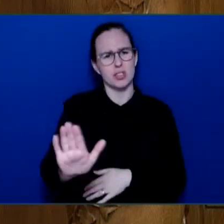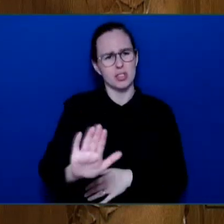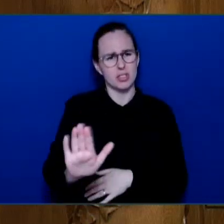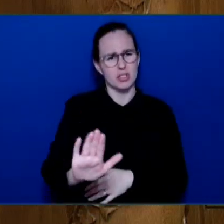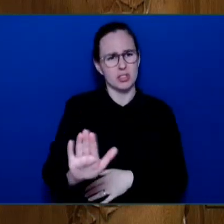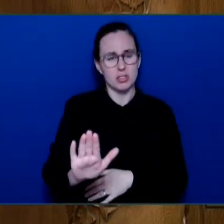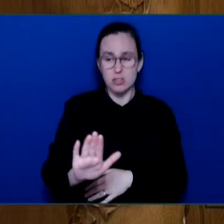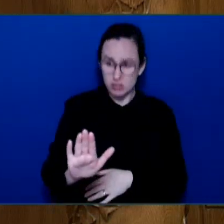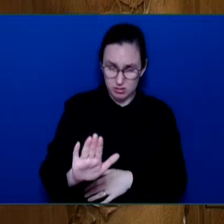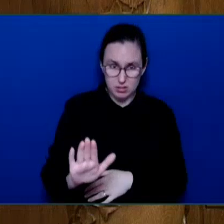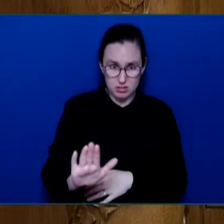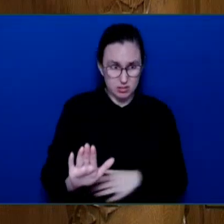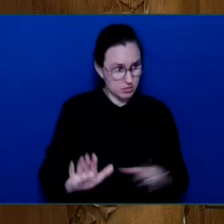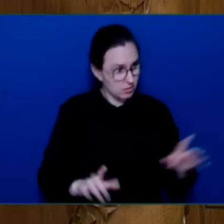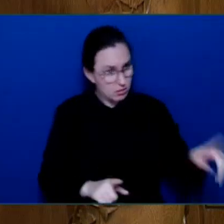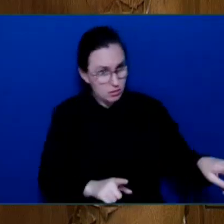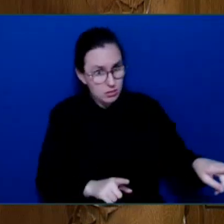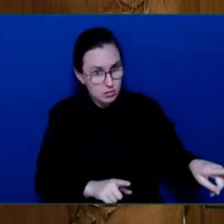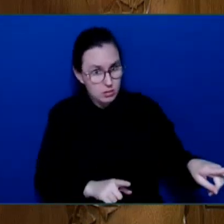Members,